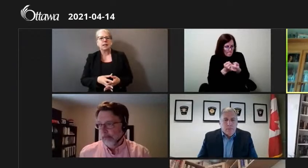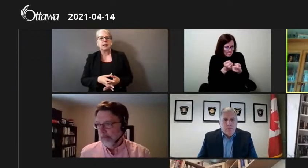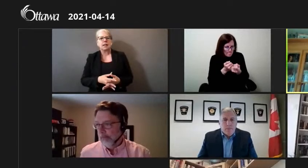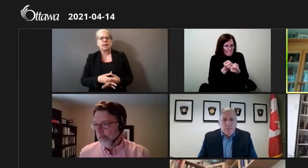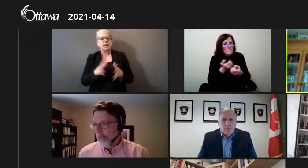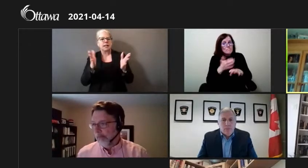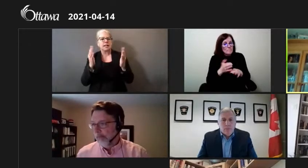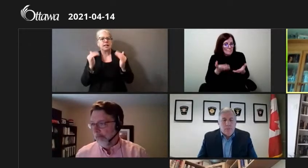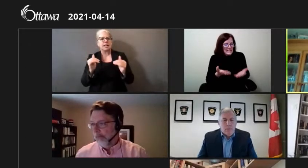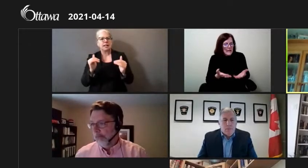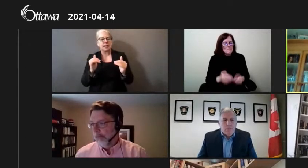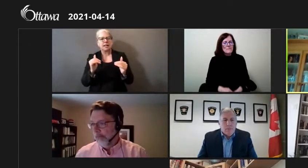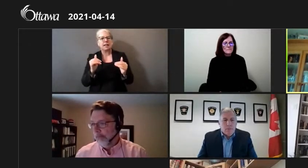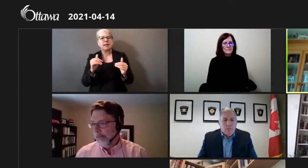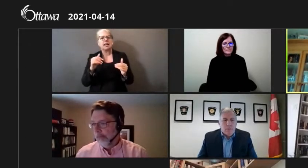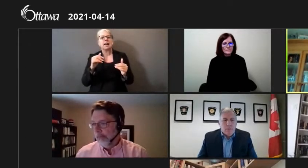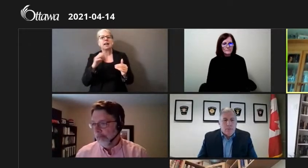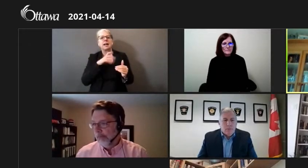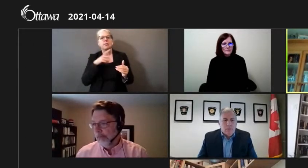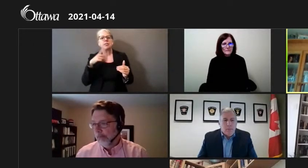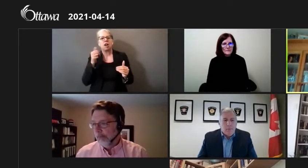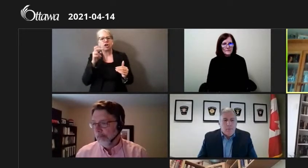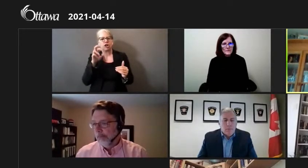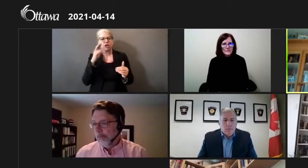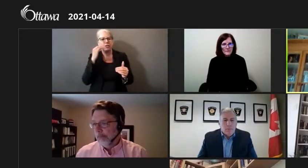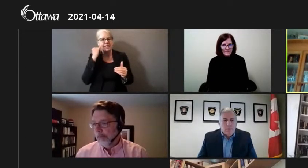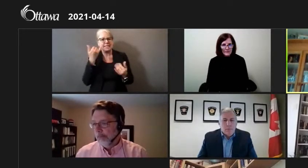Next, Councillor Harder, if you're still on the line.